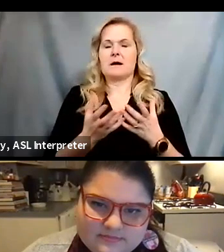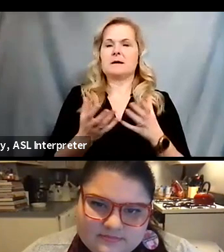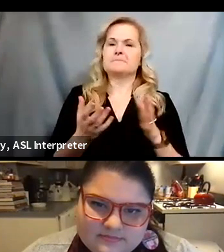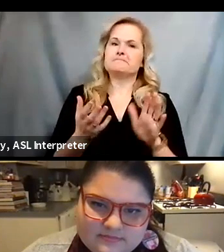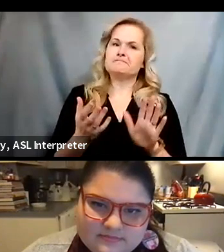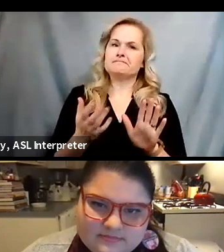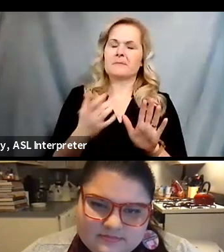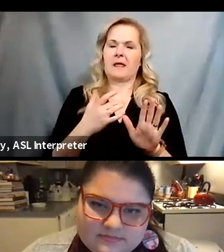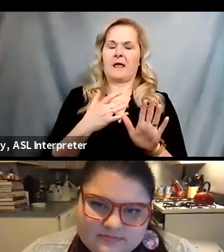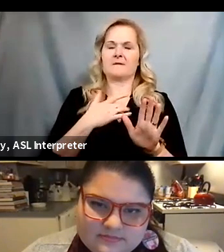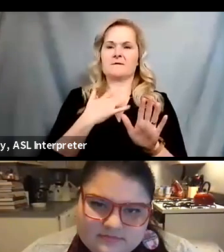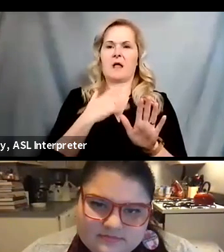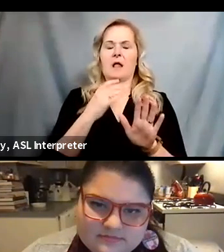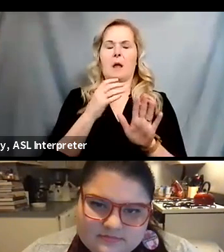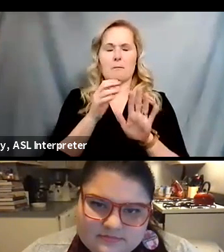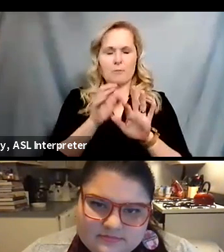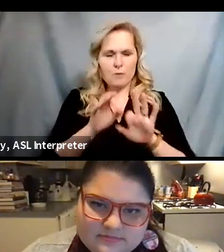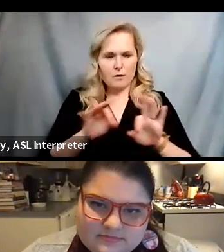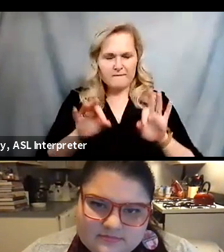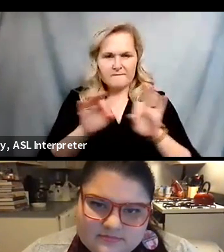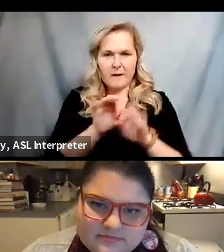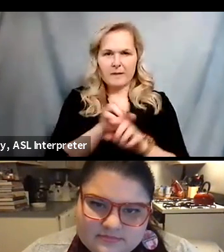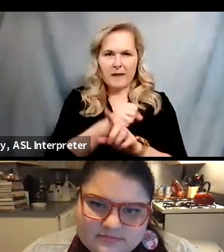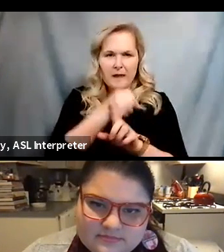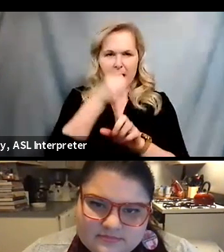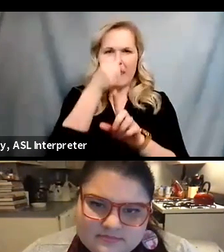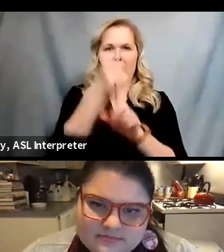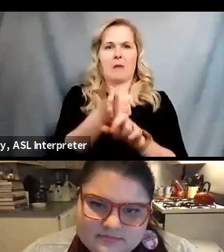Really, really profoundly impacted by the